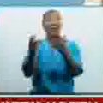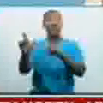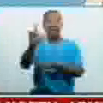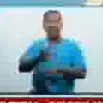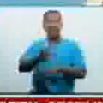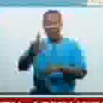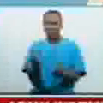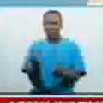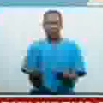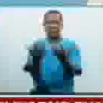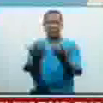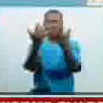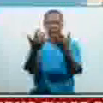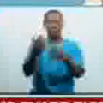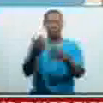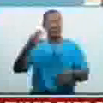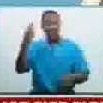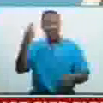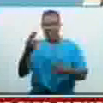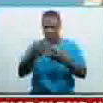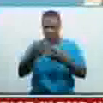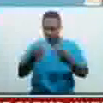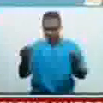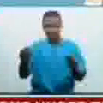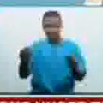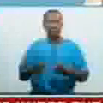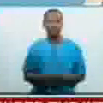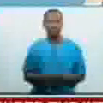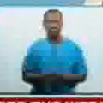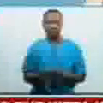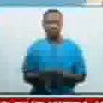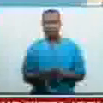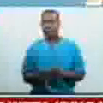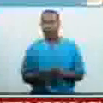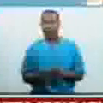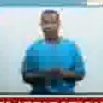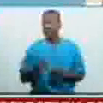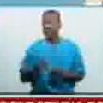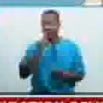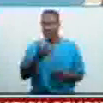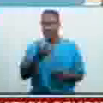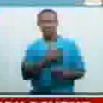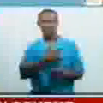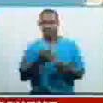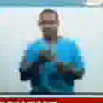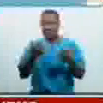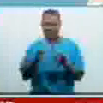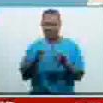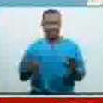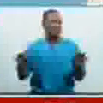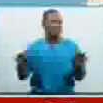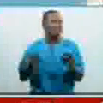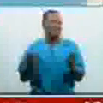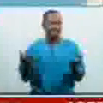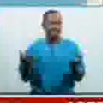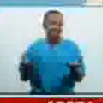a lot of the nation's history. It is therefore gratifying that we have been able to do this for